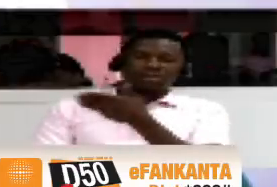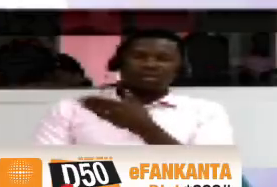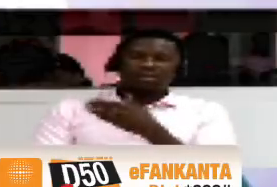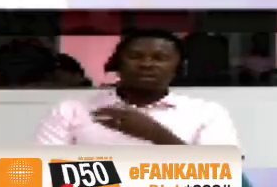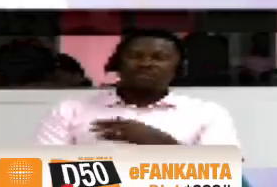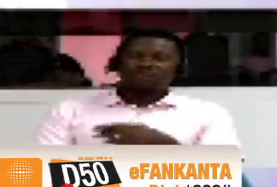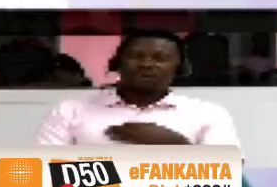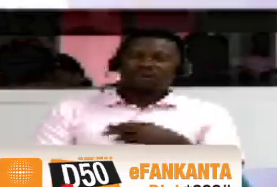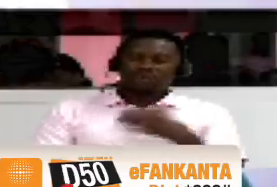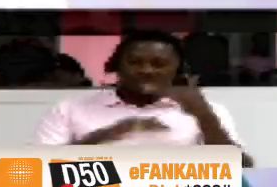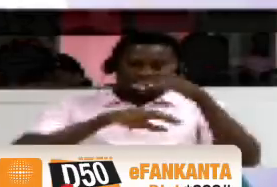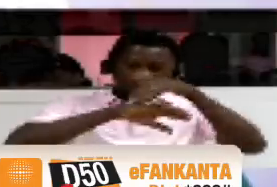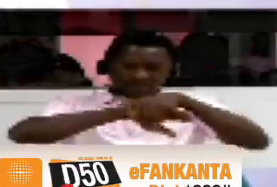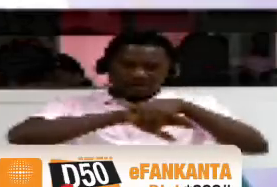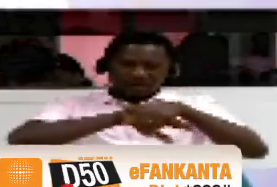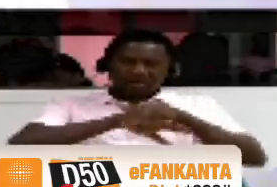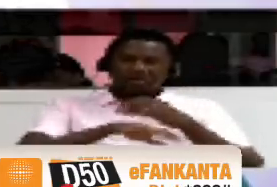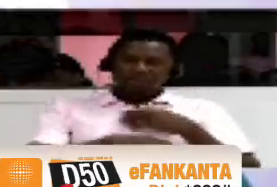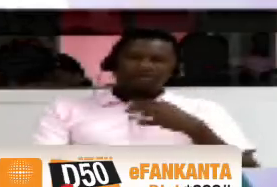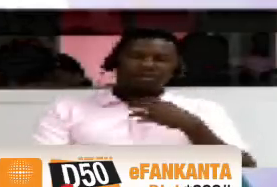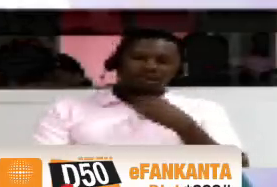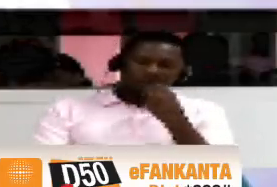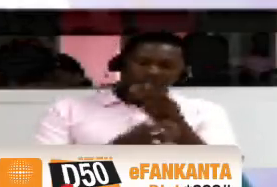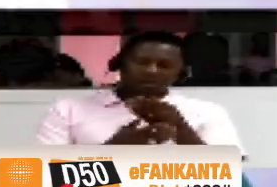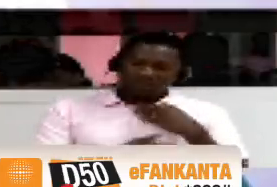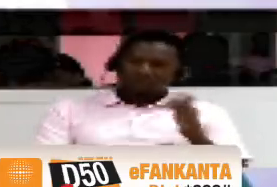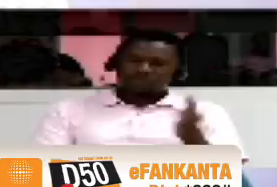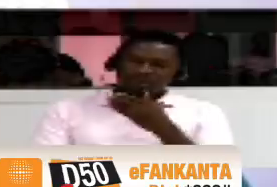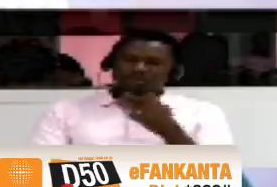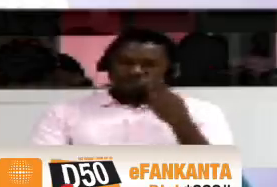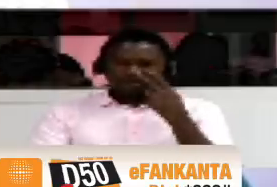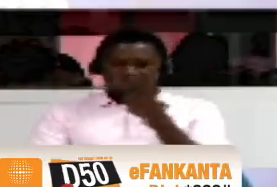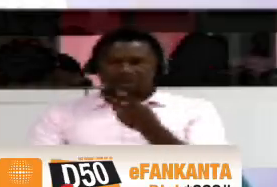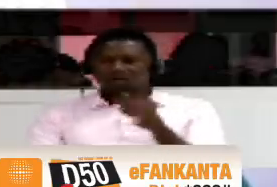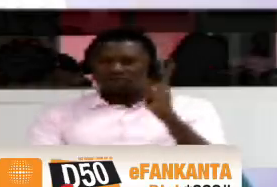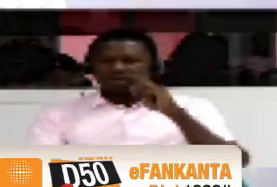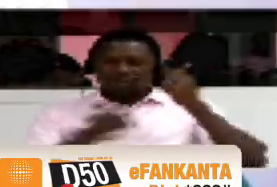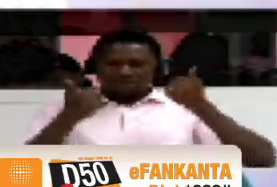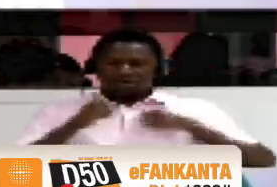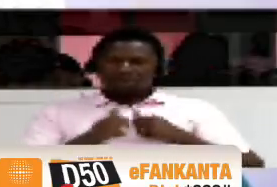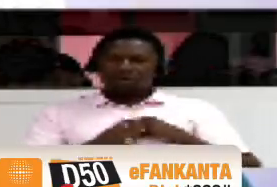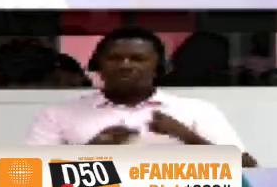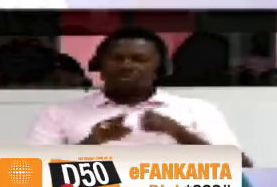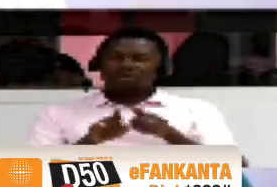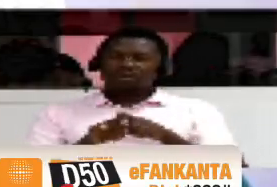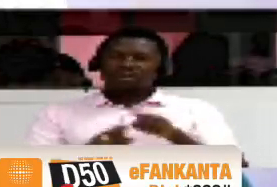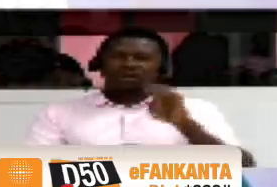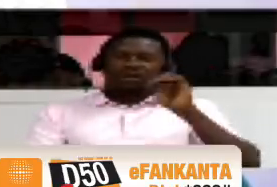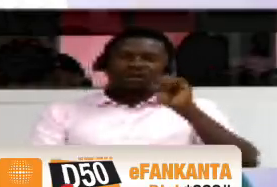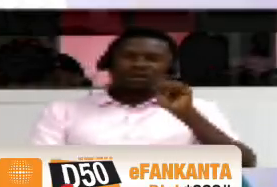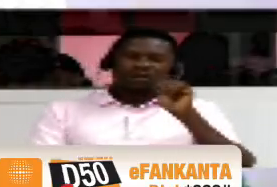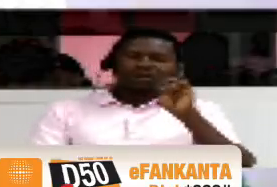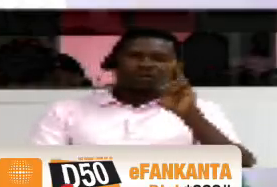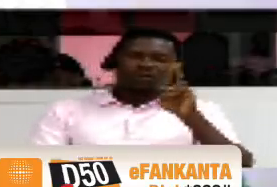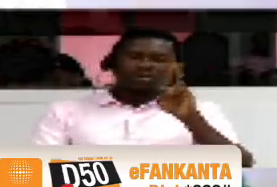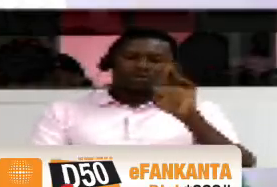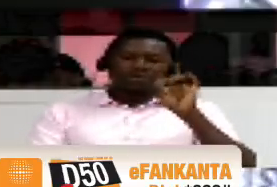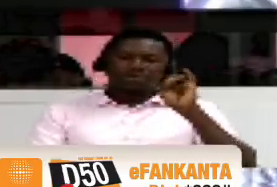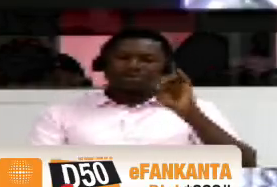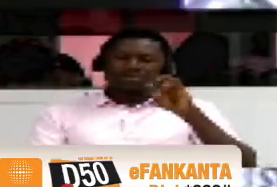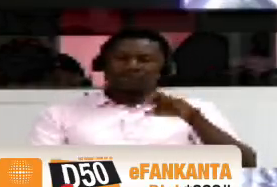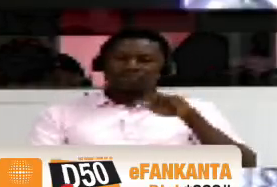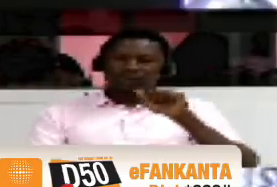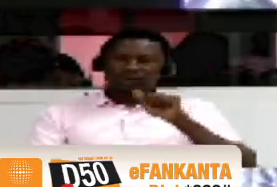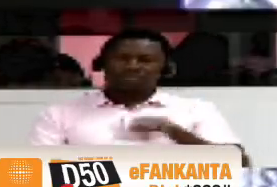said, let him go and see what is happening with Ibrahima. He went to the house. Before that,